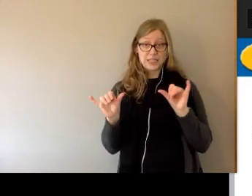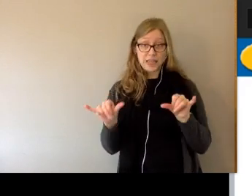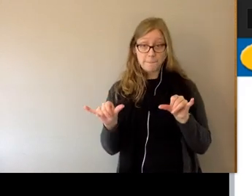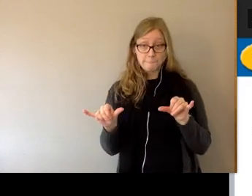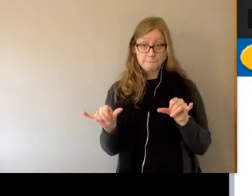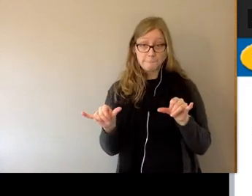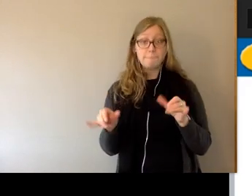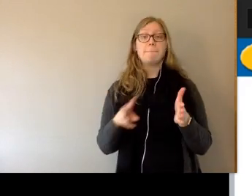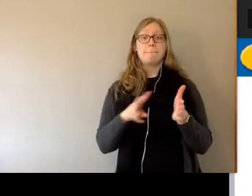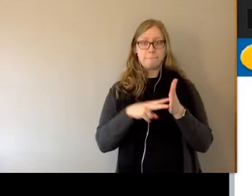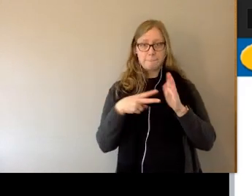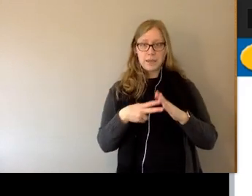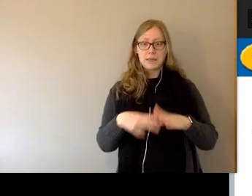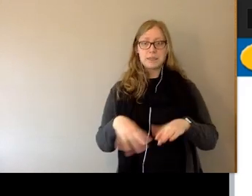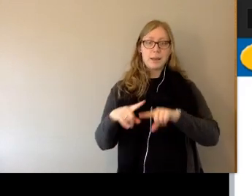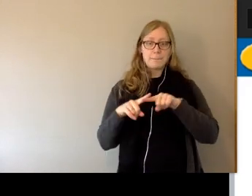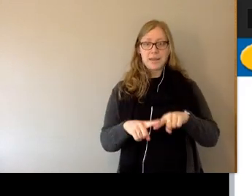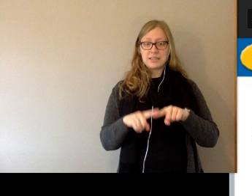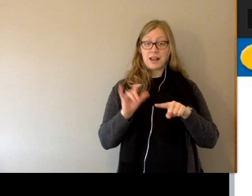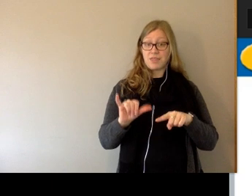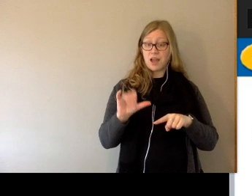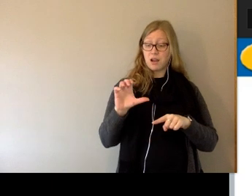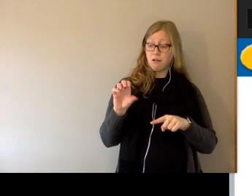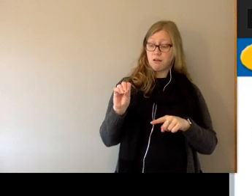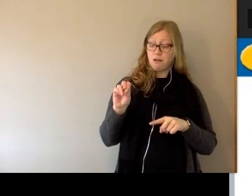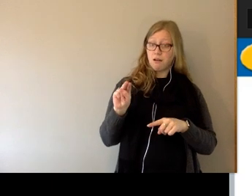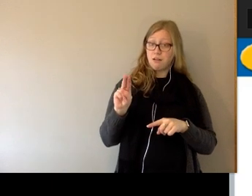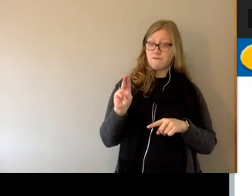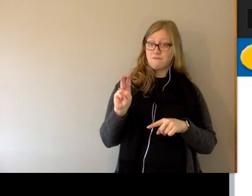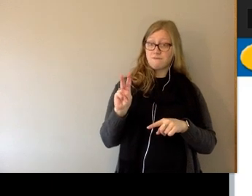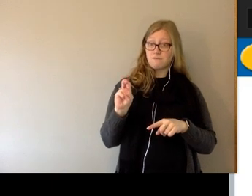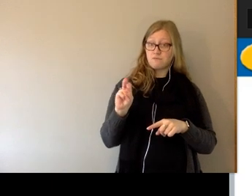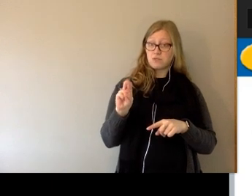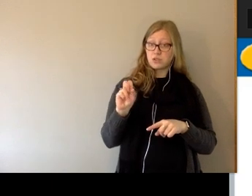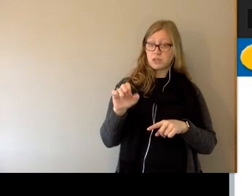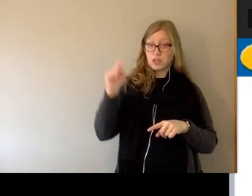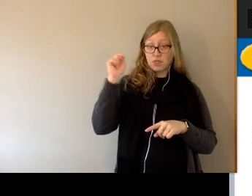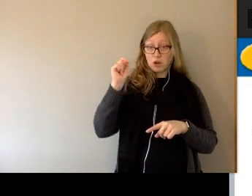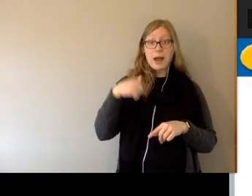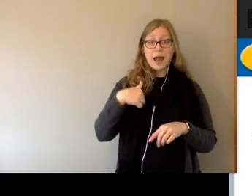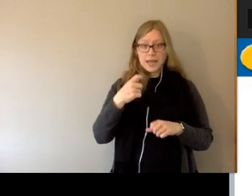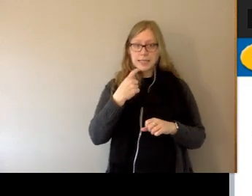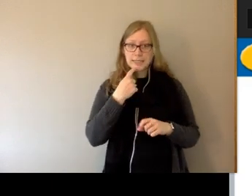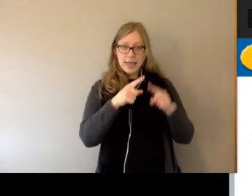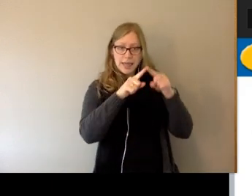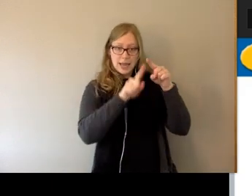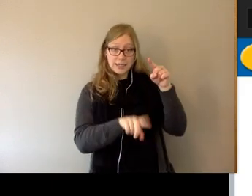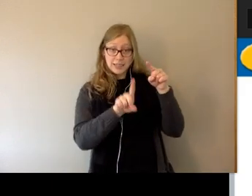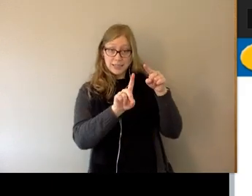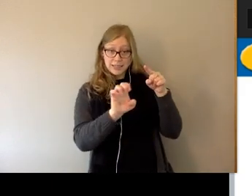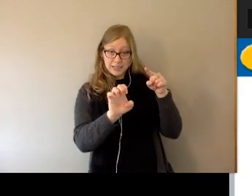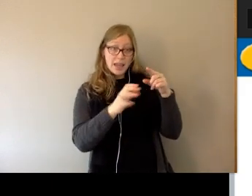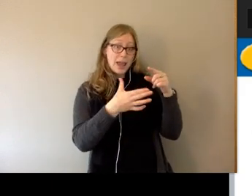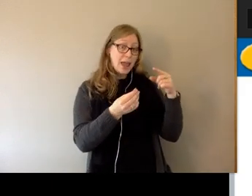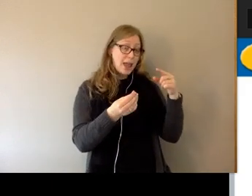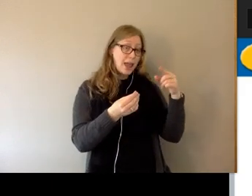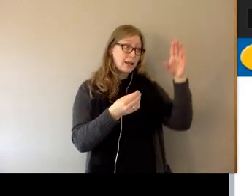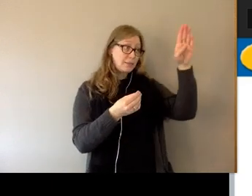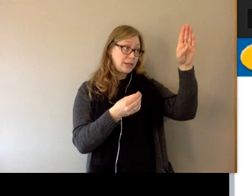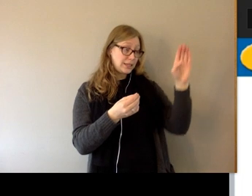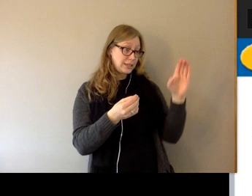converse theorem, I can say that these two line segments are parallel. So this line